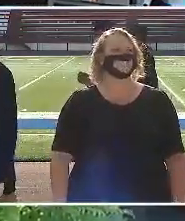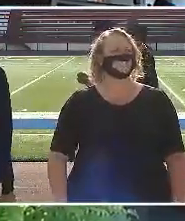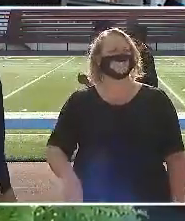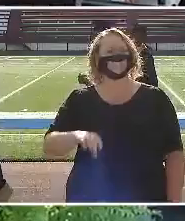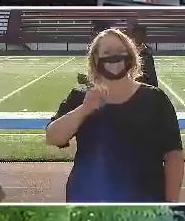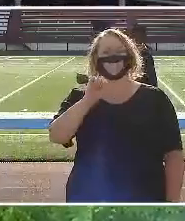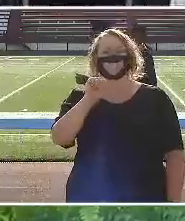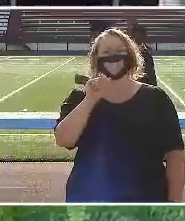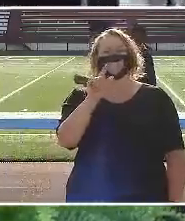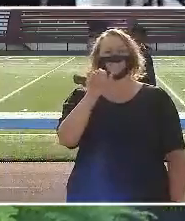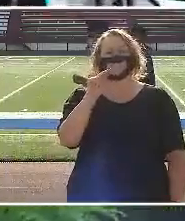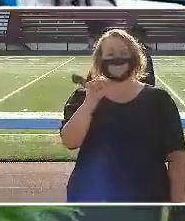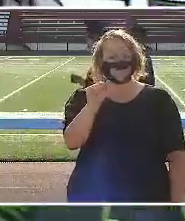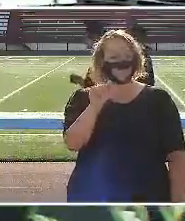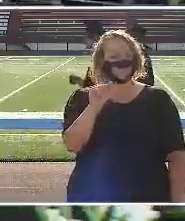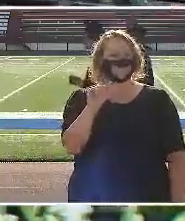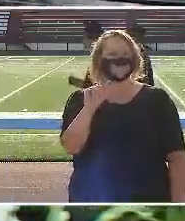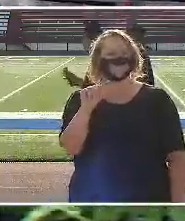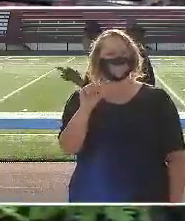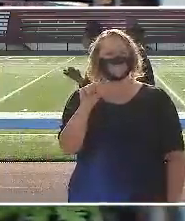Shanina Salumua.